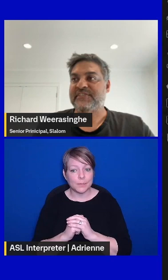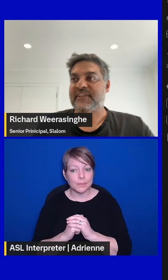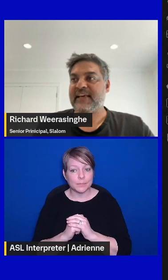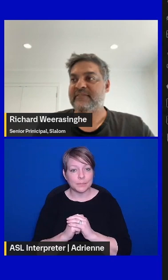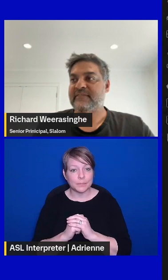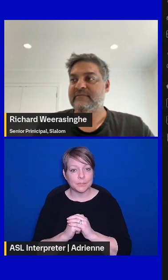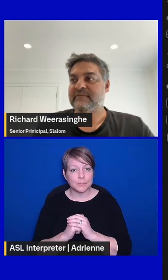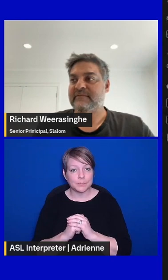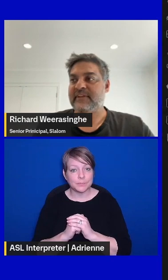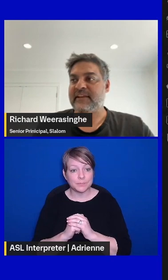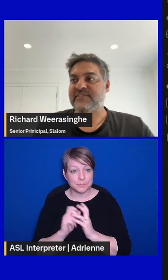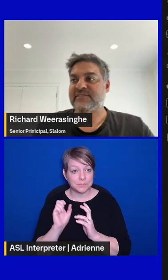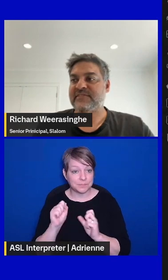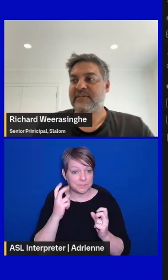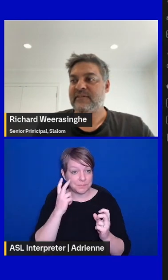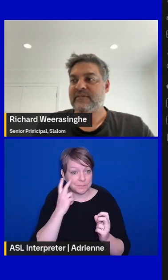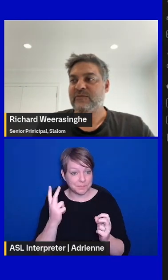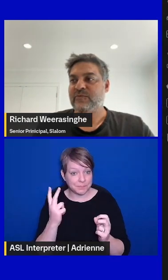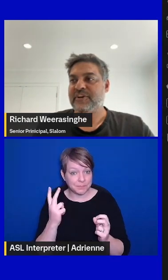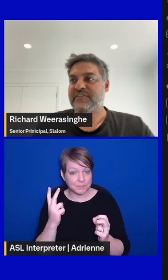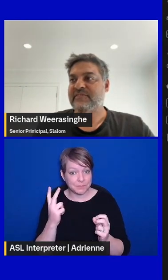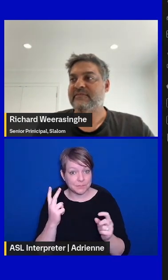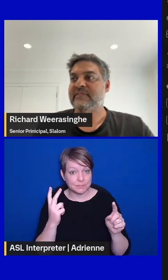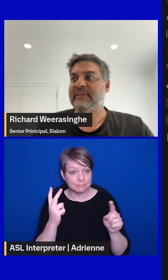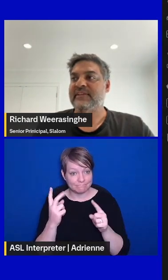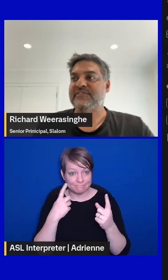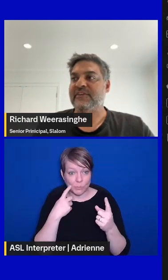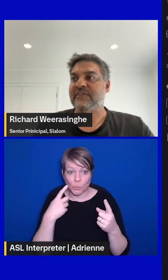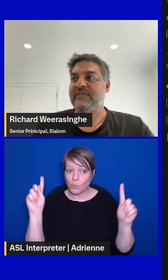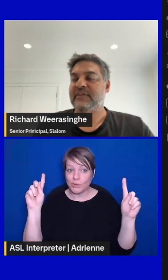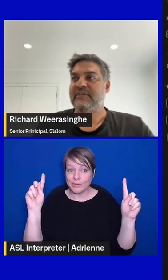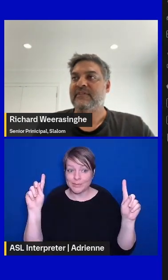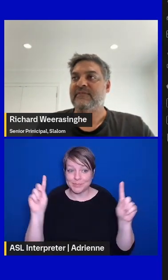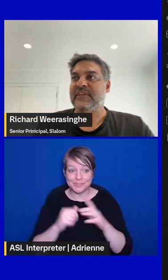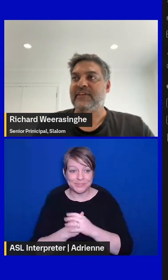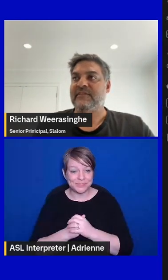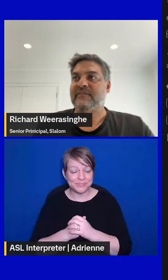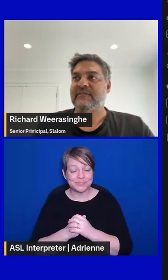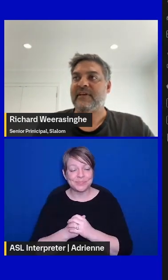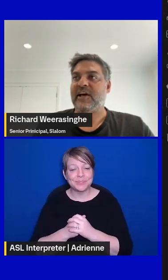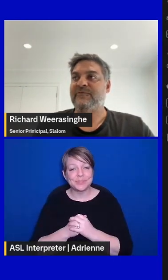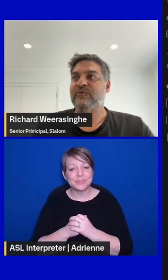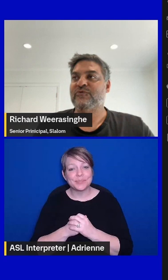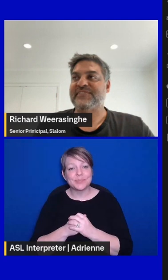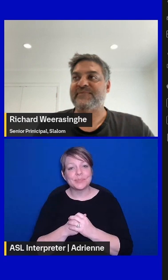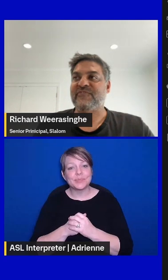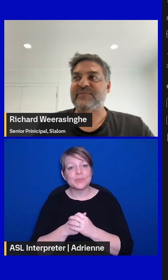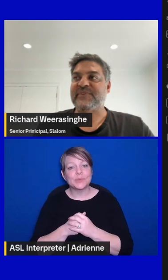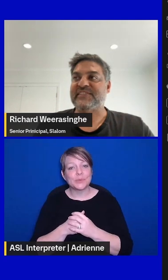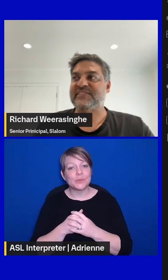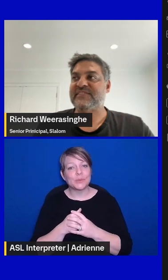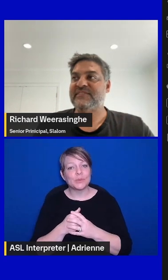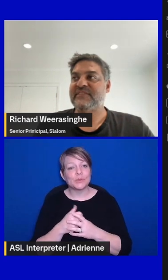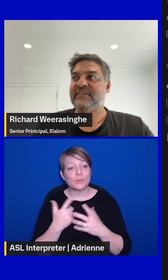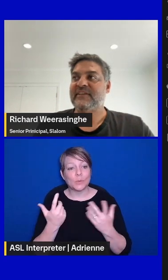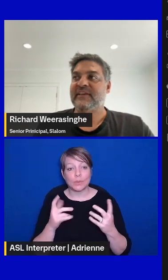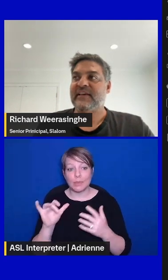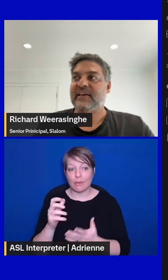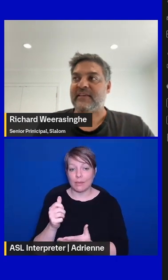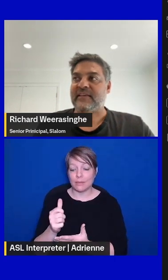Hopefully you can see that. That has worked. And so the helpful recipe